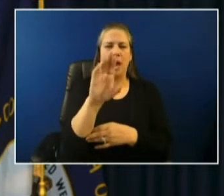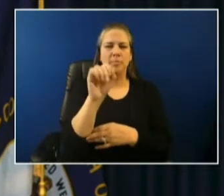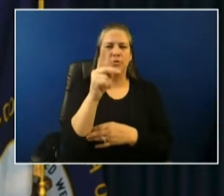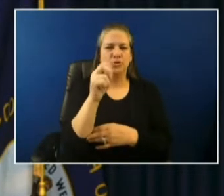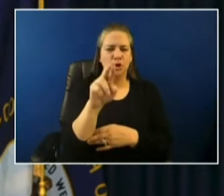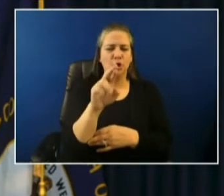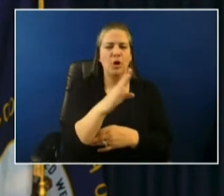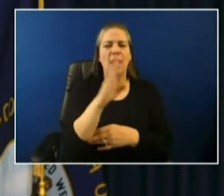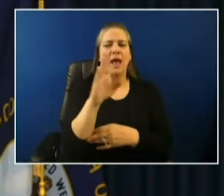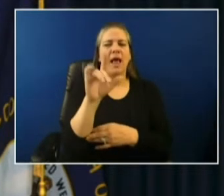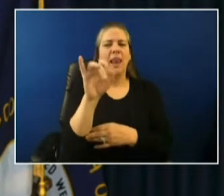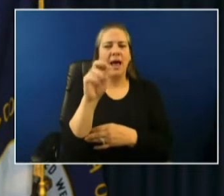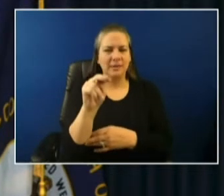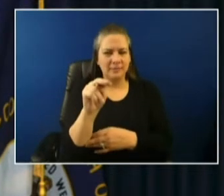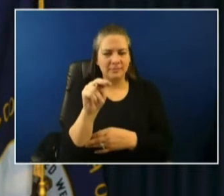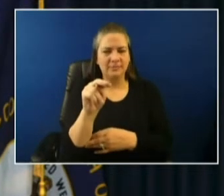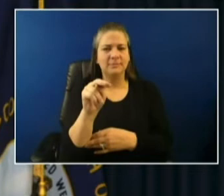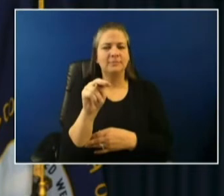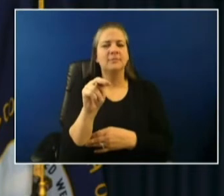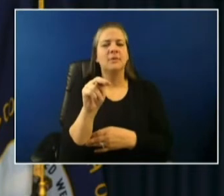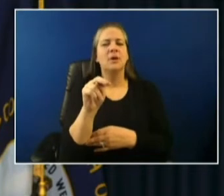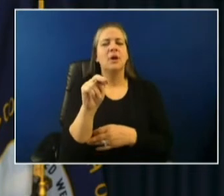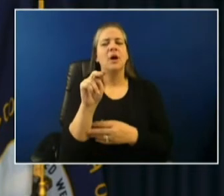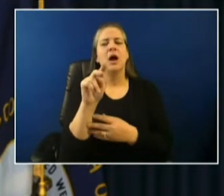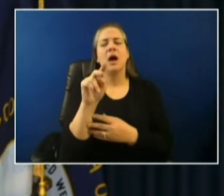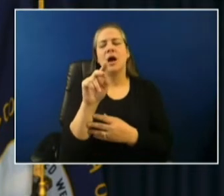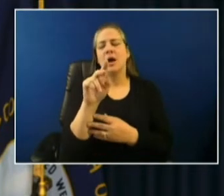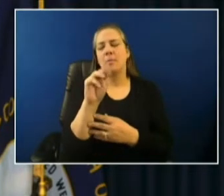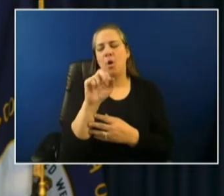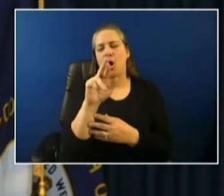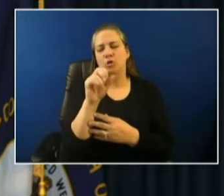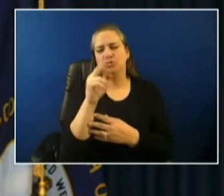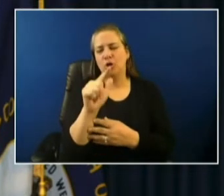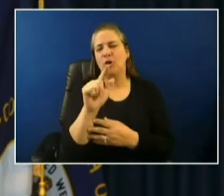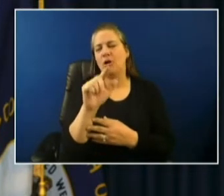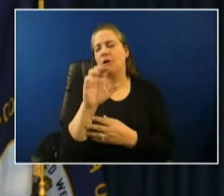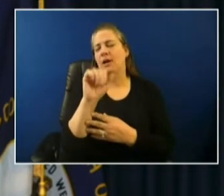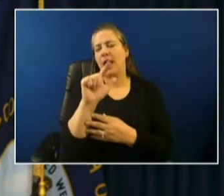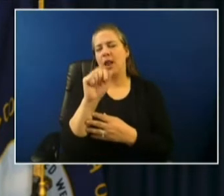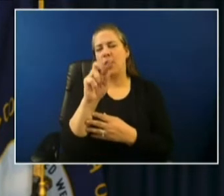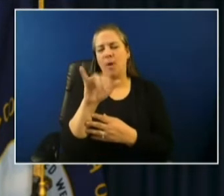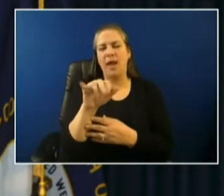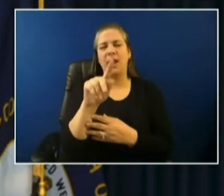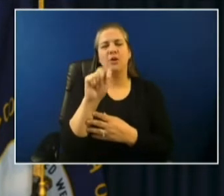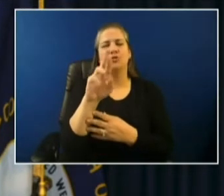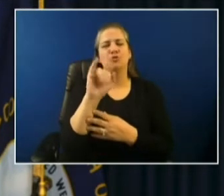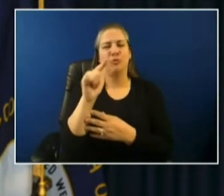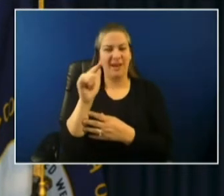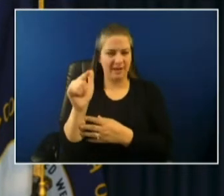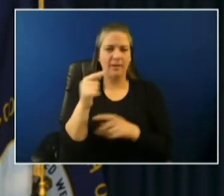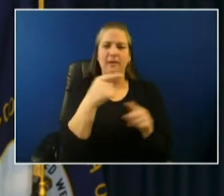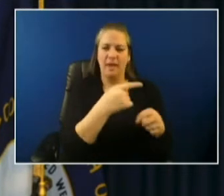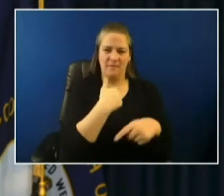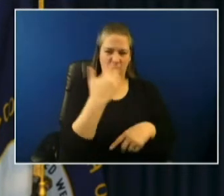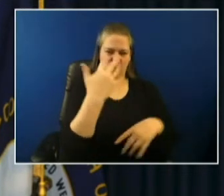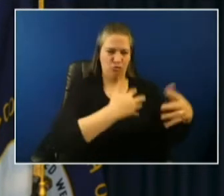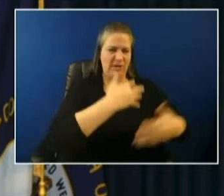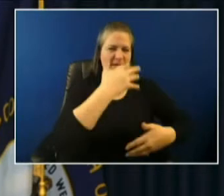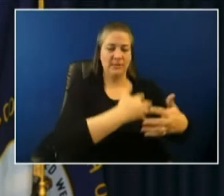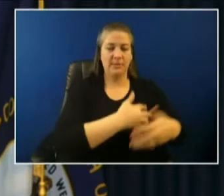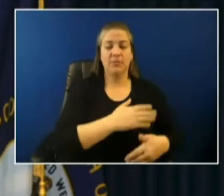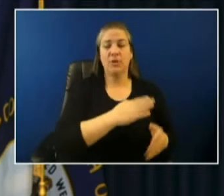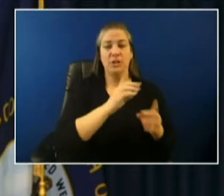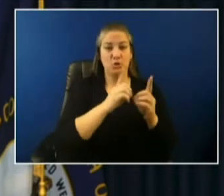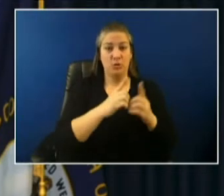report. Lyon, Marshall, Callaway, and Trigg. In District 4, Breckenridge, the